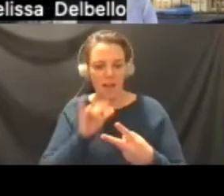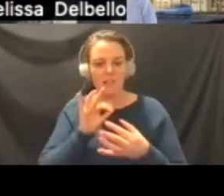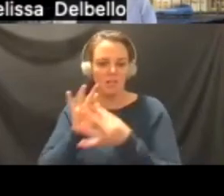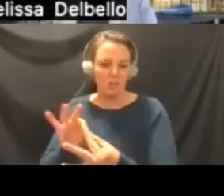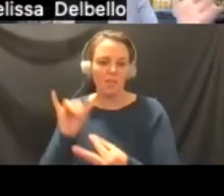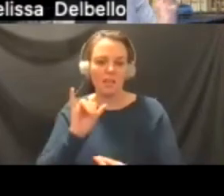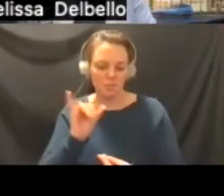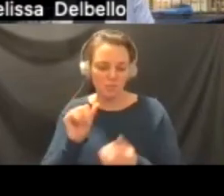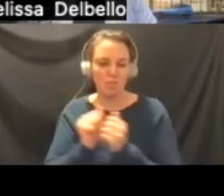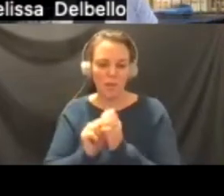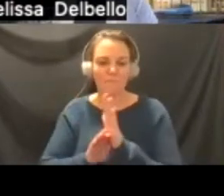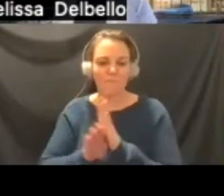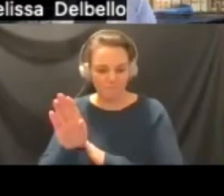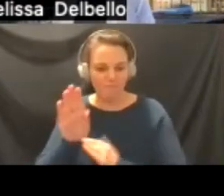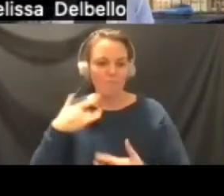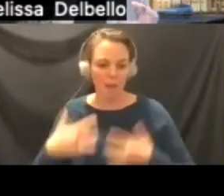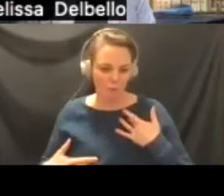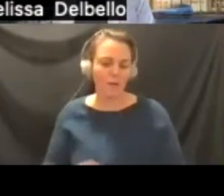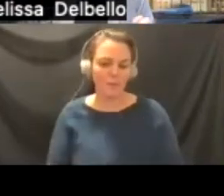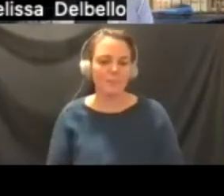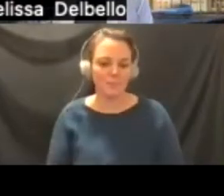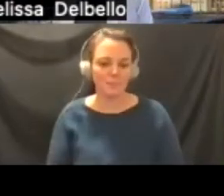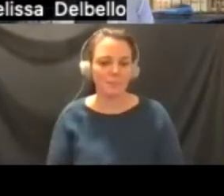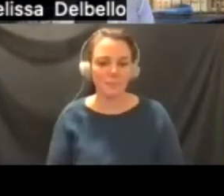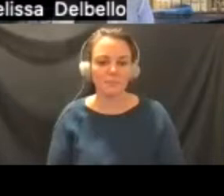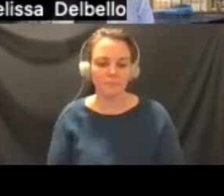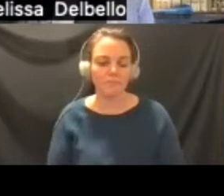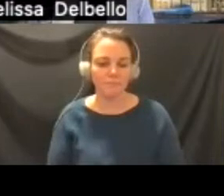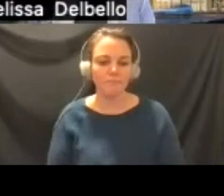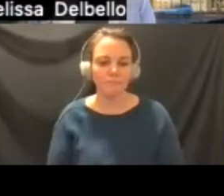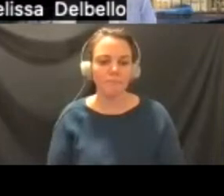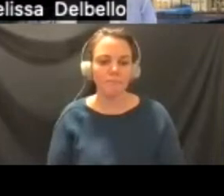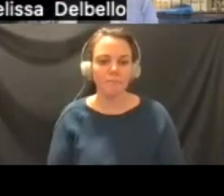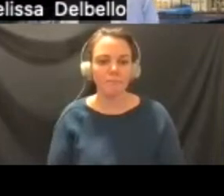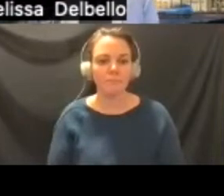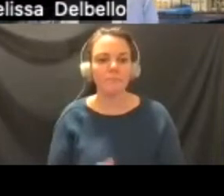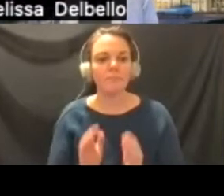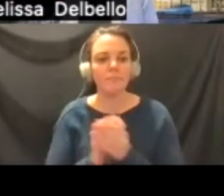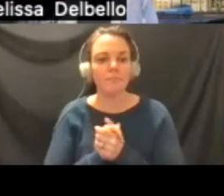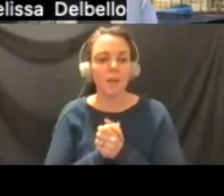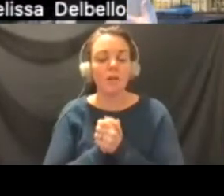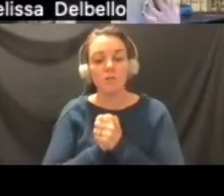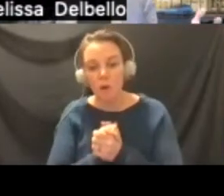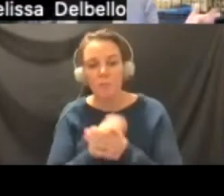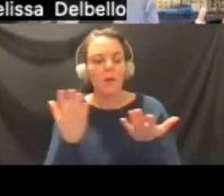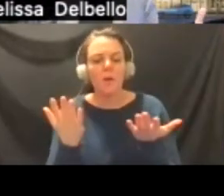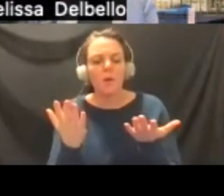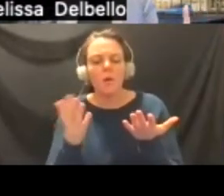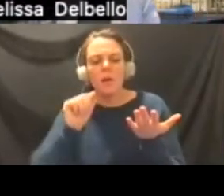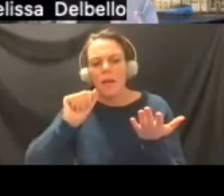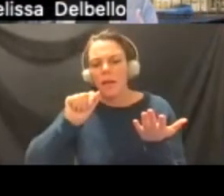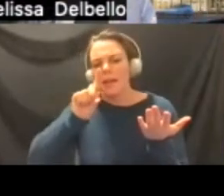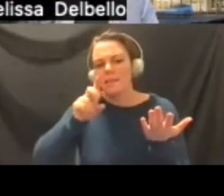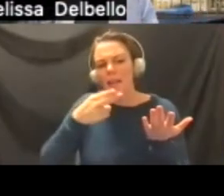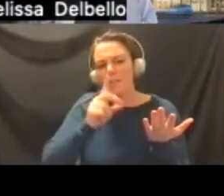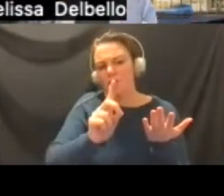associated with going on to develop bipolar disorder. So what is ADHD